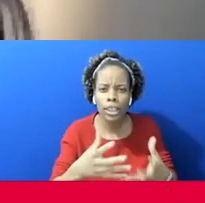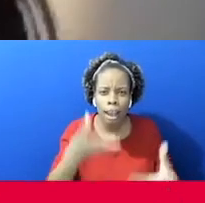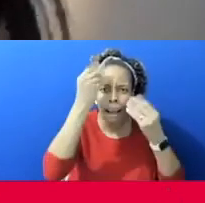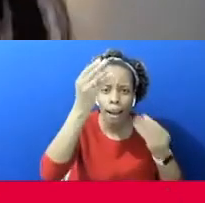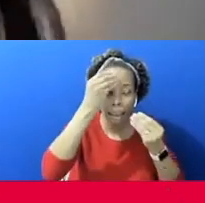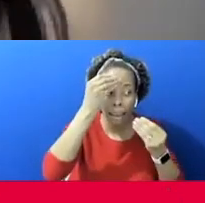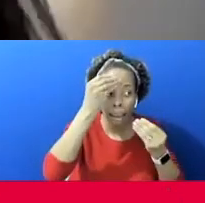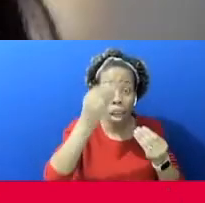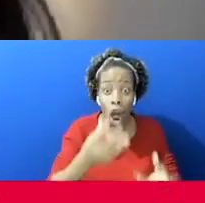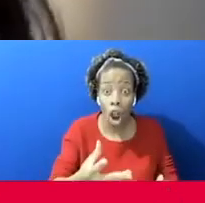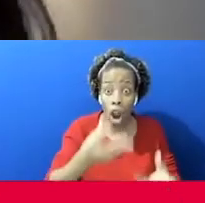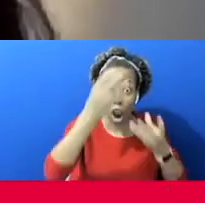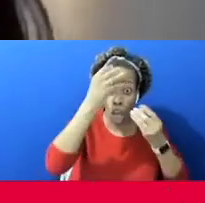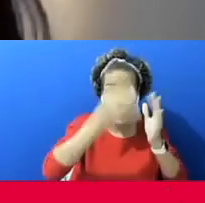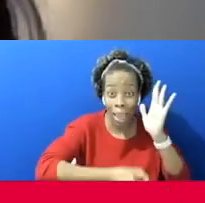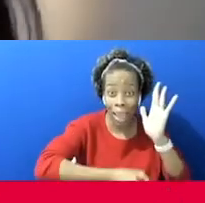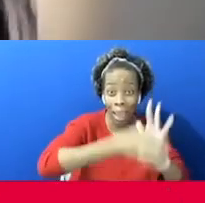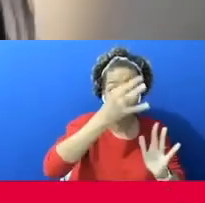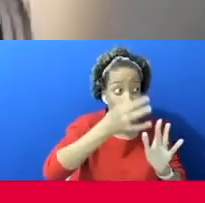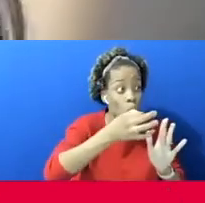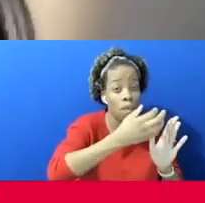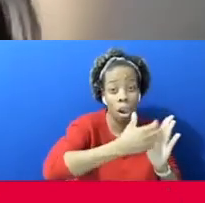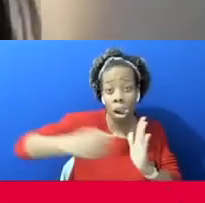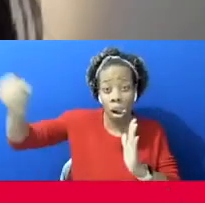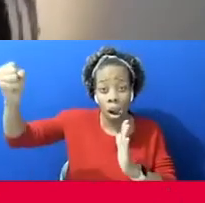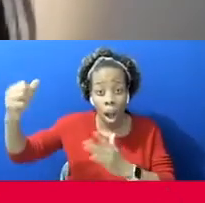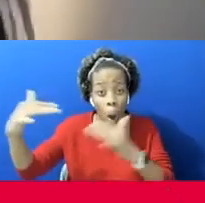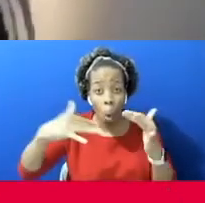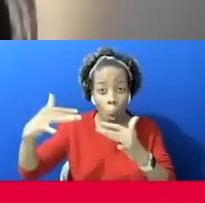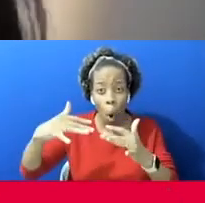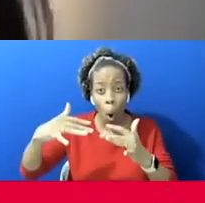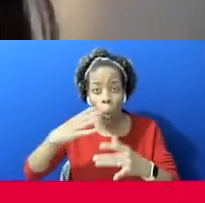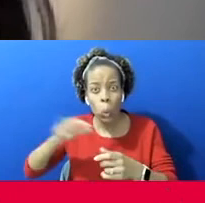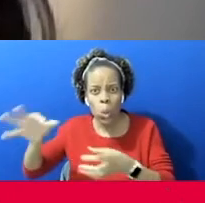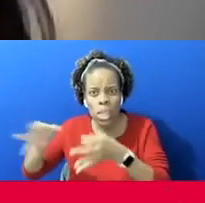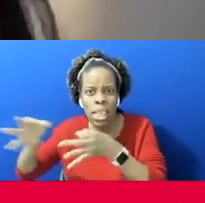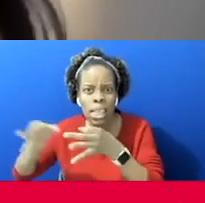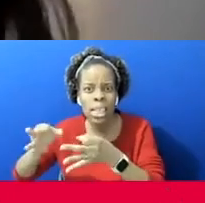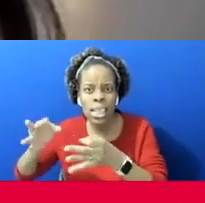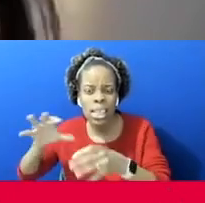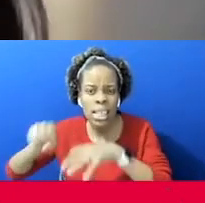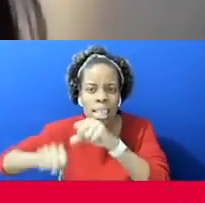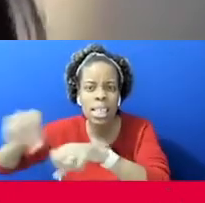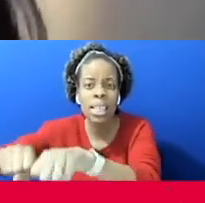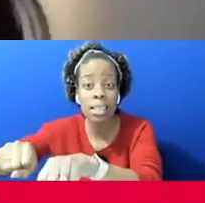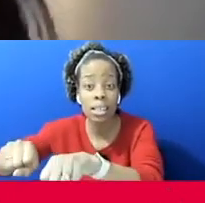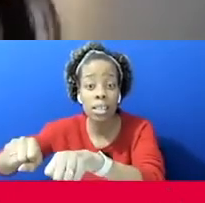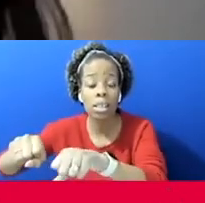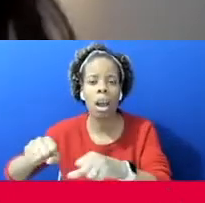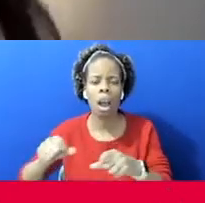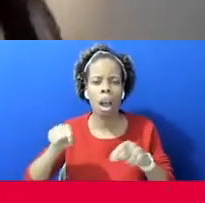war. Anything we study can be utilized and tooled up for war if you think about it, particularly with modern technology. So it's very important to be on the other side of that, to